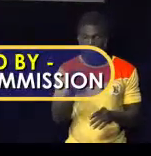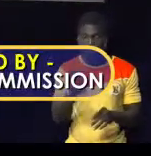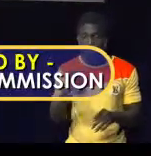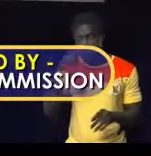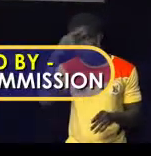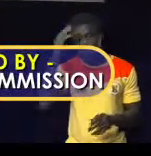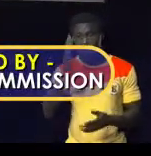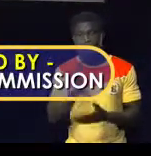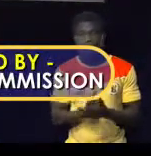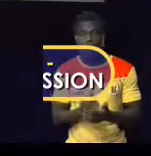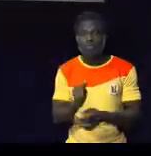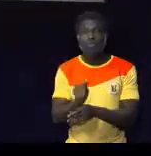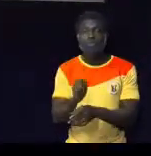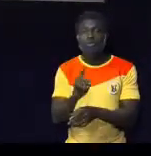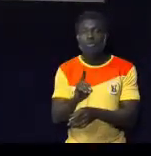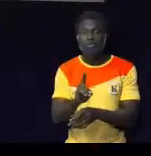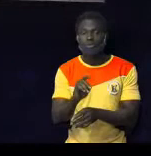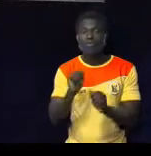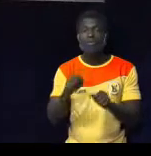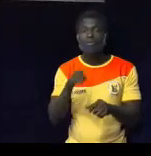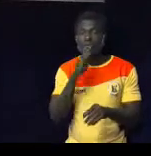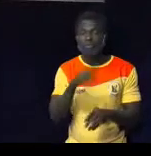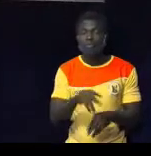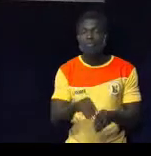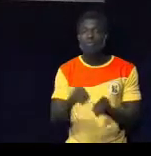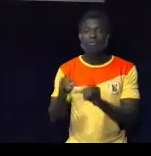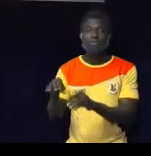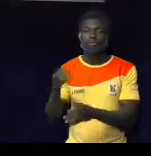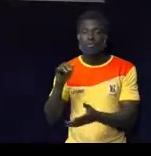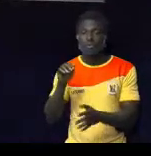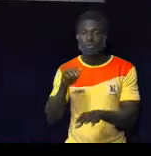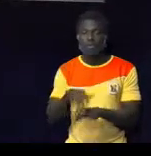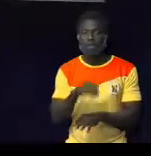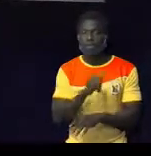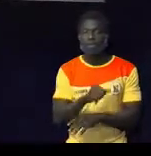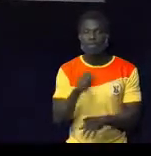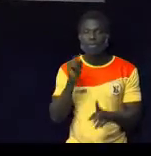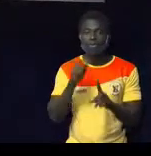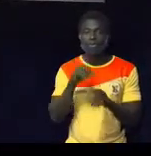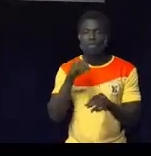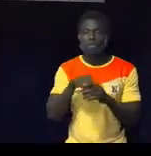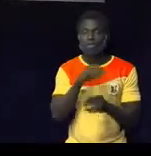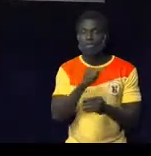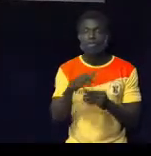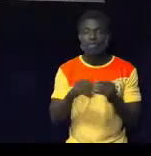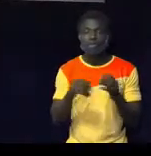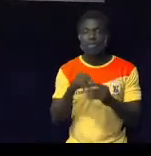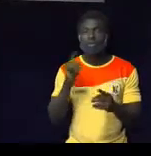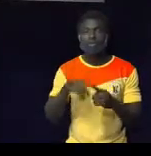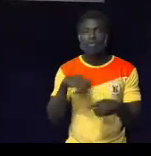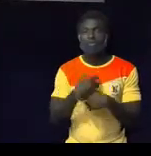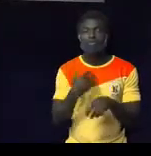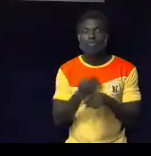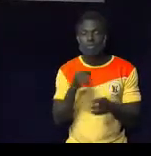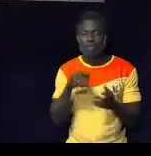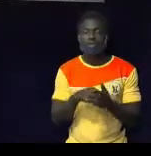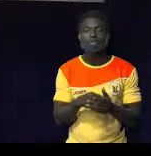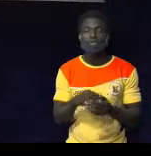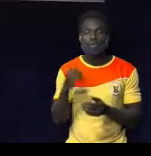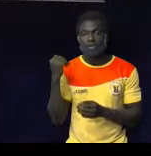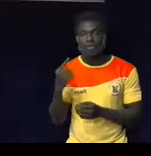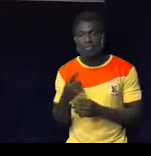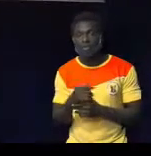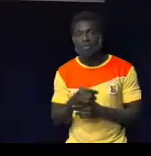because certain adverbs can only be placed at specific points in a sentence to make it